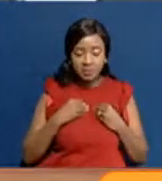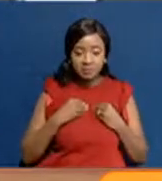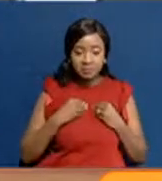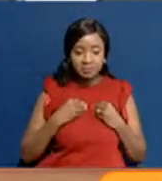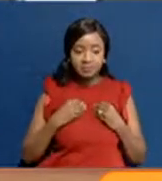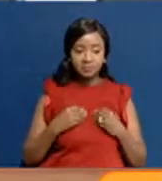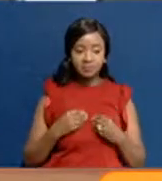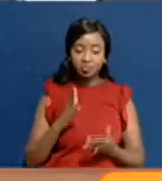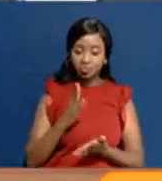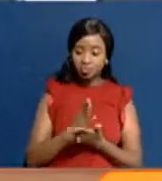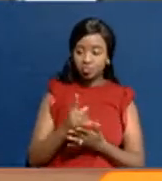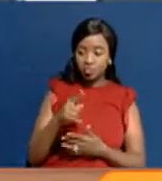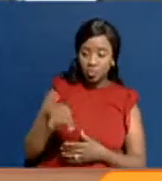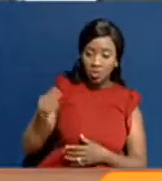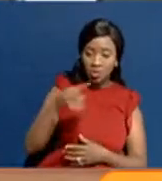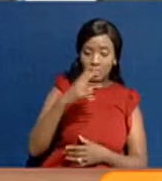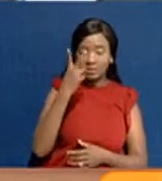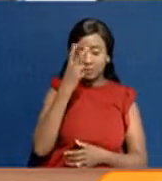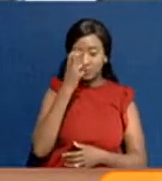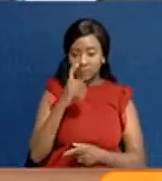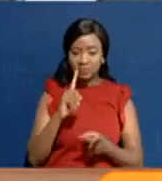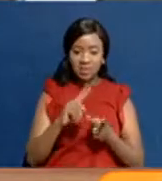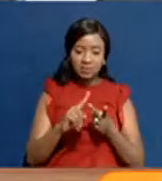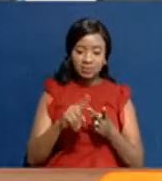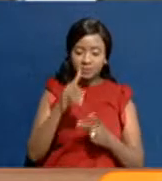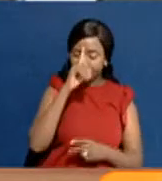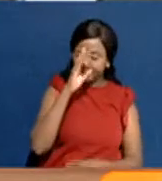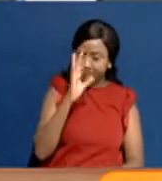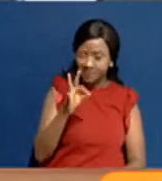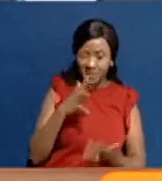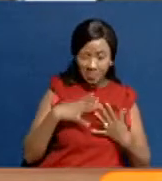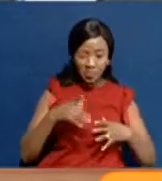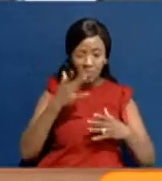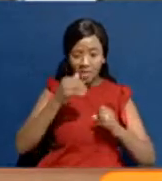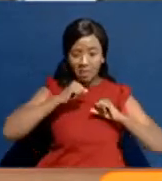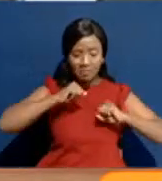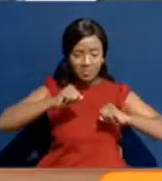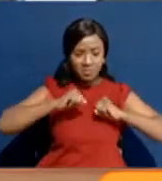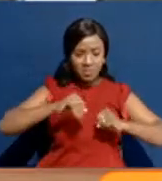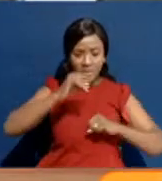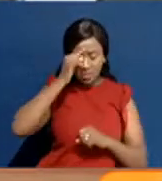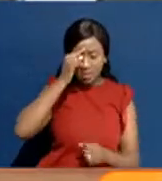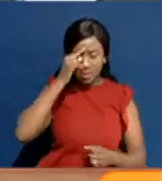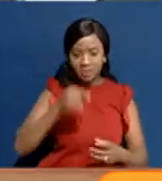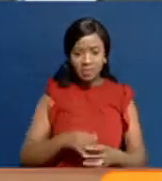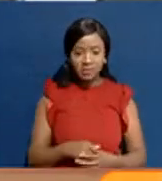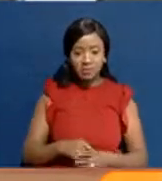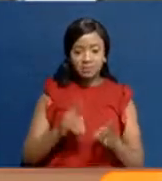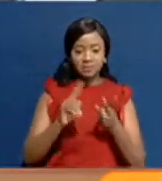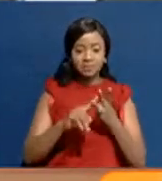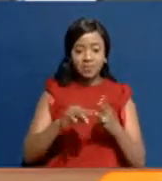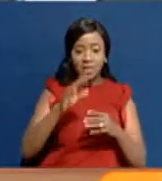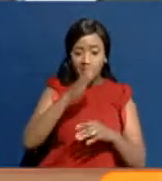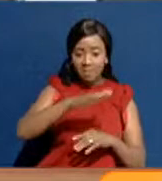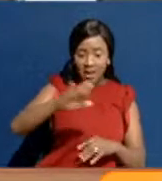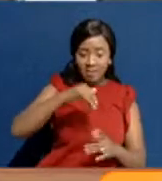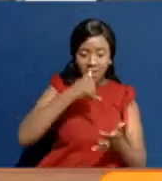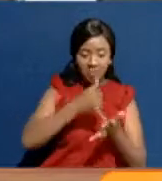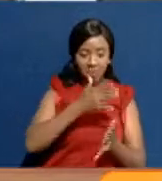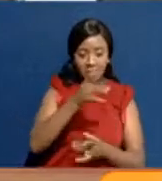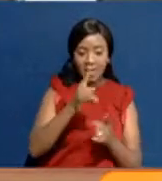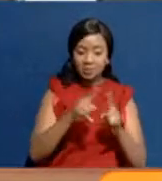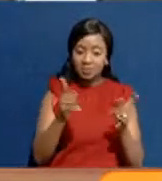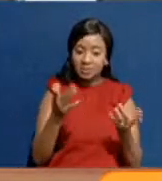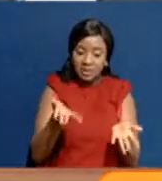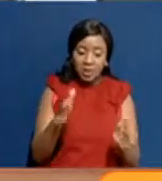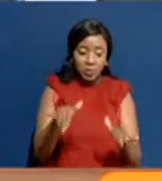are suspects, they are senior, they are serious people in government and Parliament, and so we are waiting to